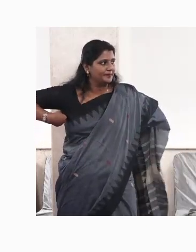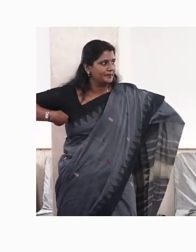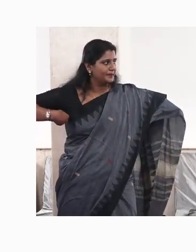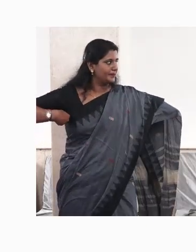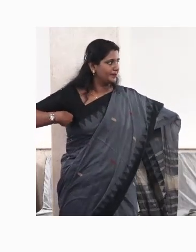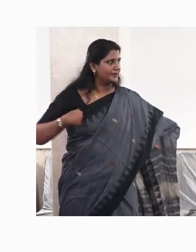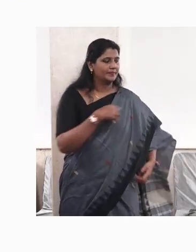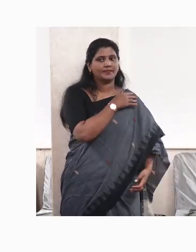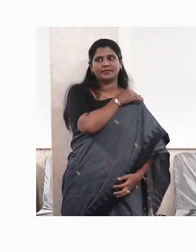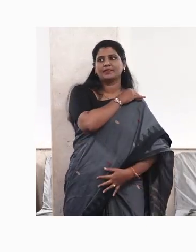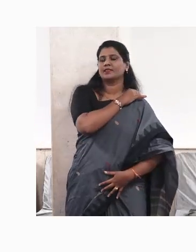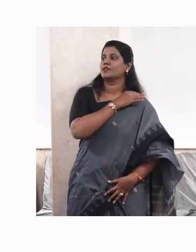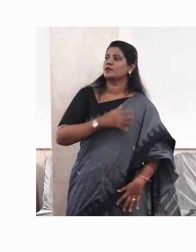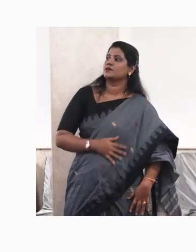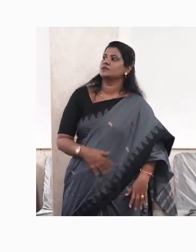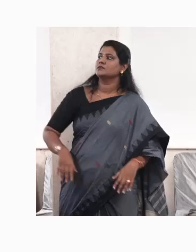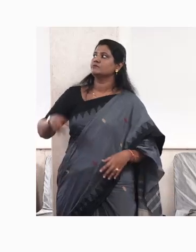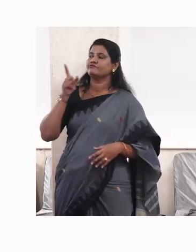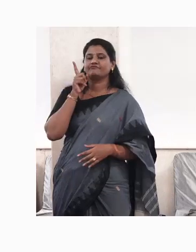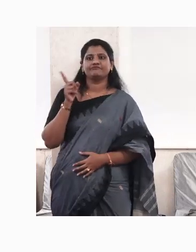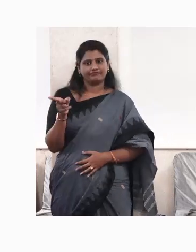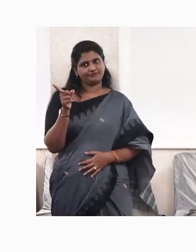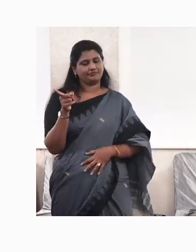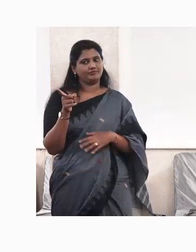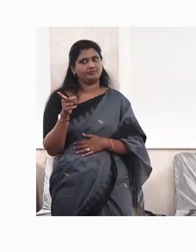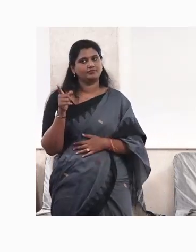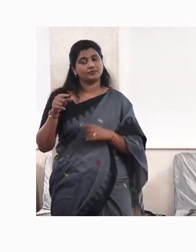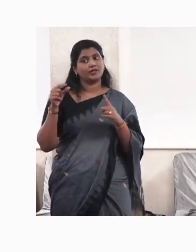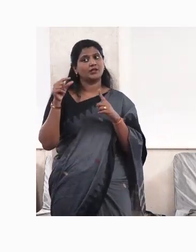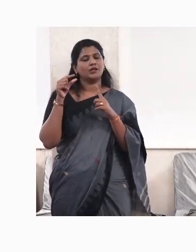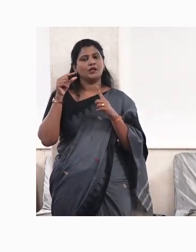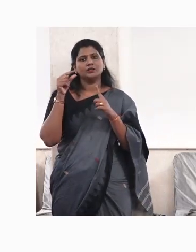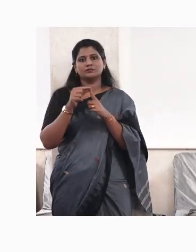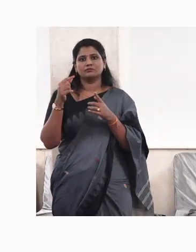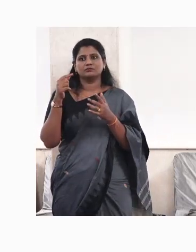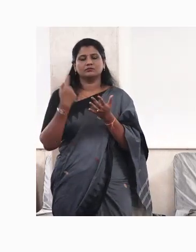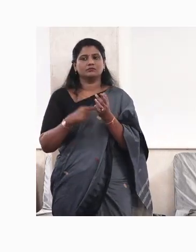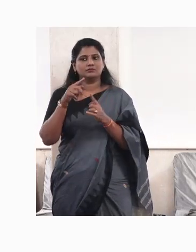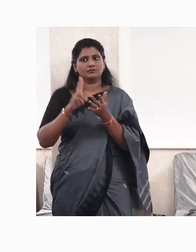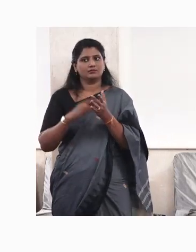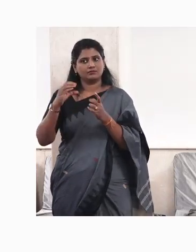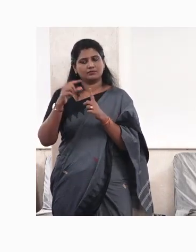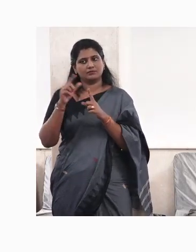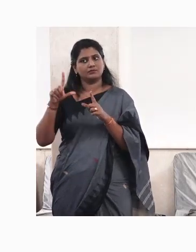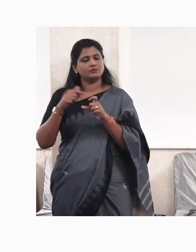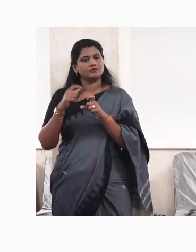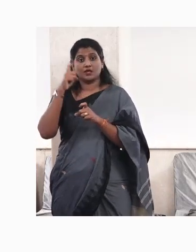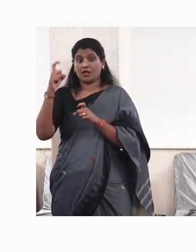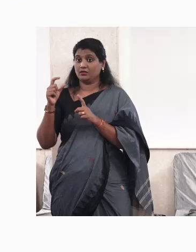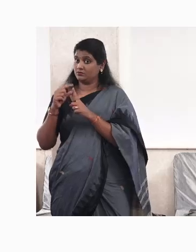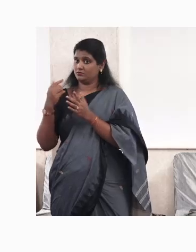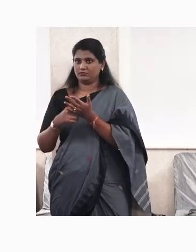Yes. So this, the principles, the 7